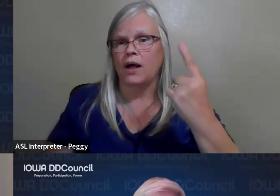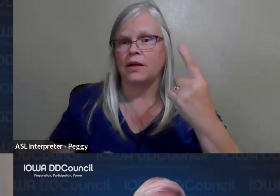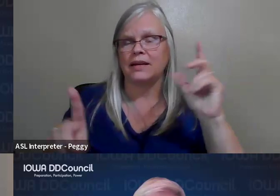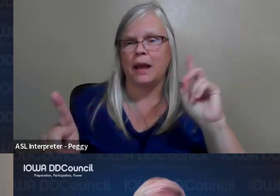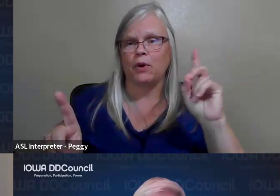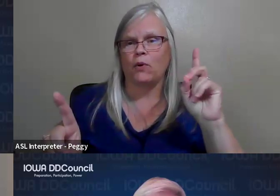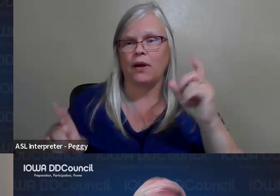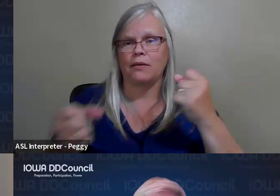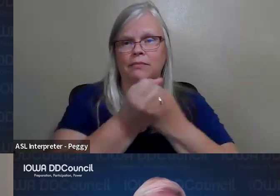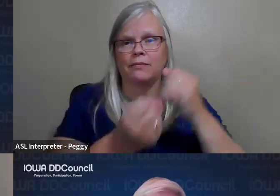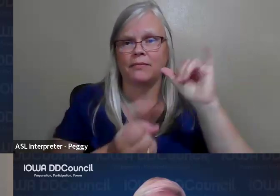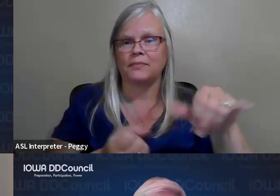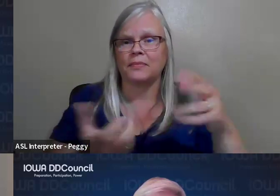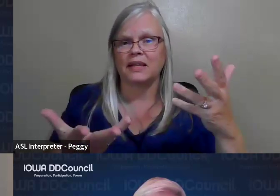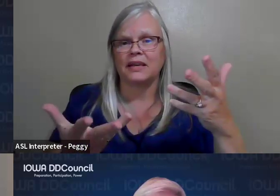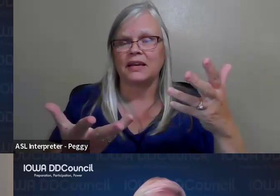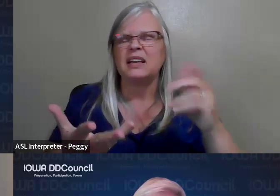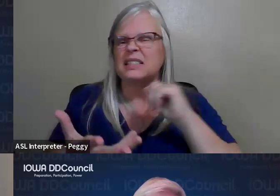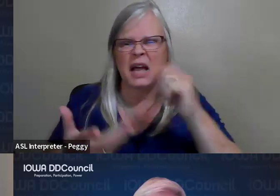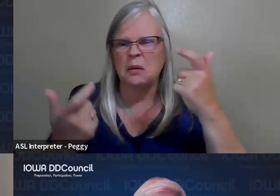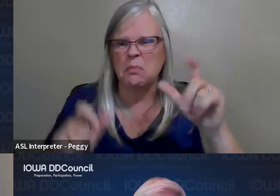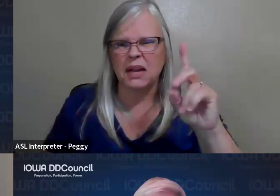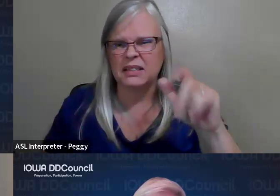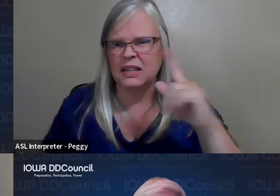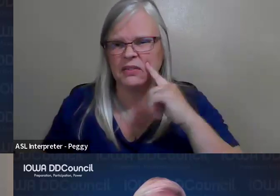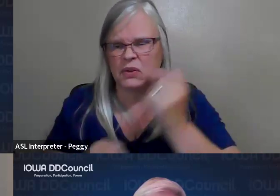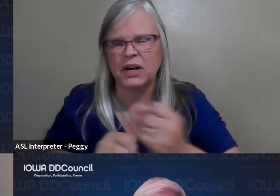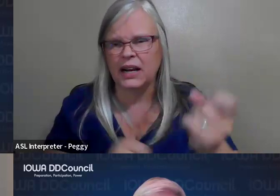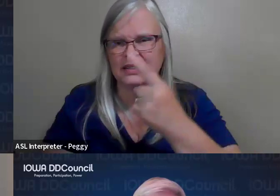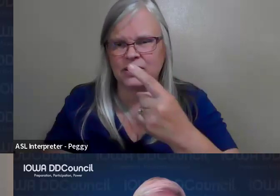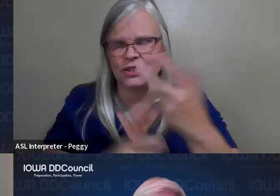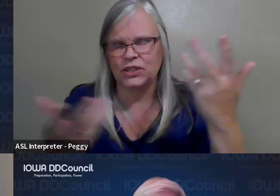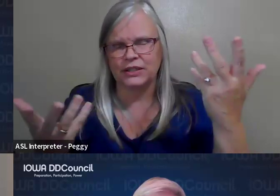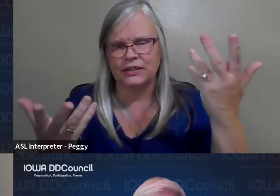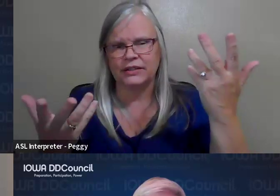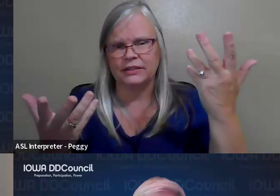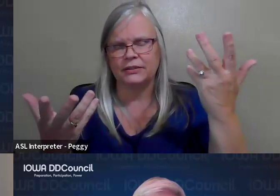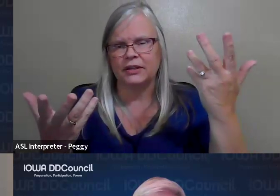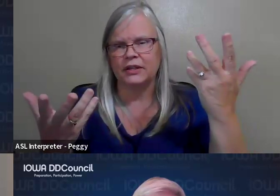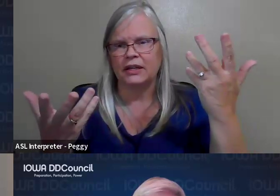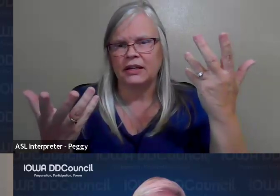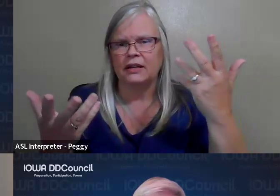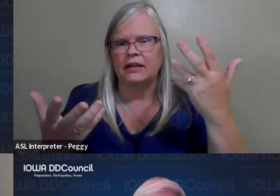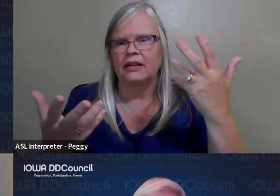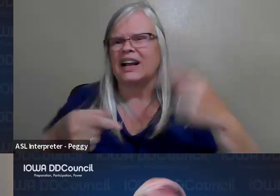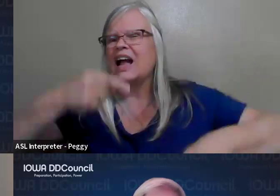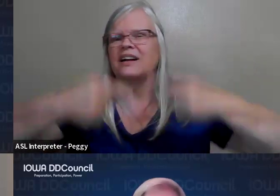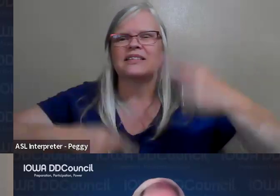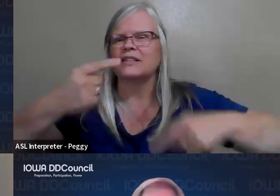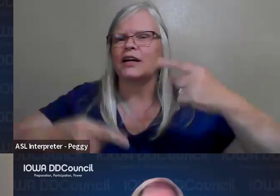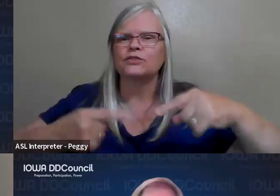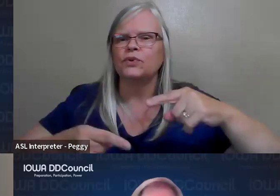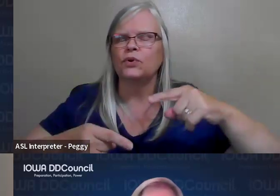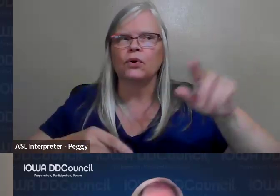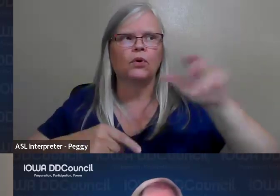to support that. So it's probably not going to be a big deal this next year. Most of the appointments, controversial appointments, usually happen